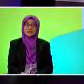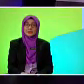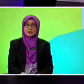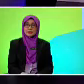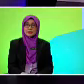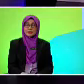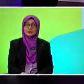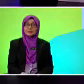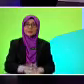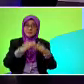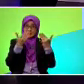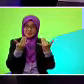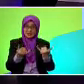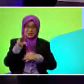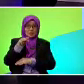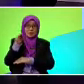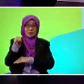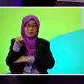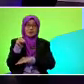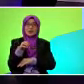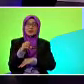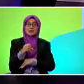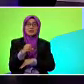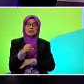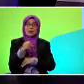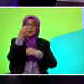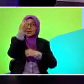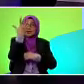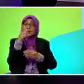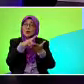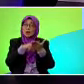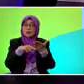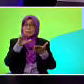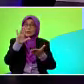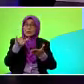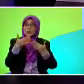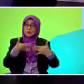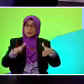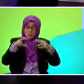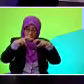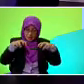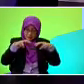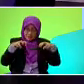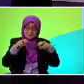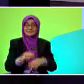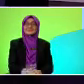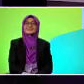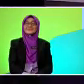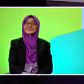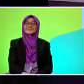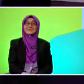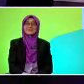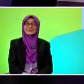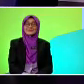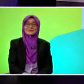our friends. Okay. What have they done? What have they investigated? Okay. See. Who wants to start